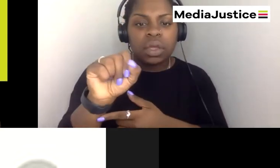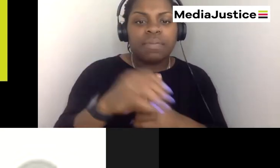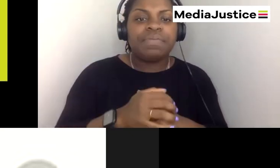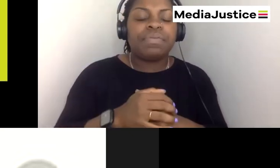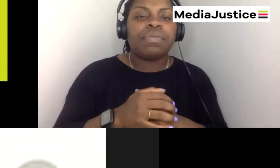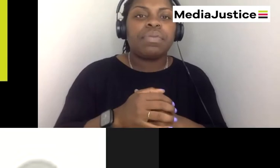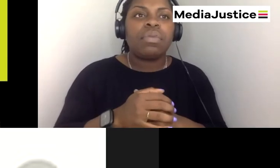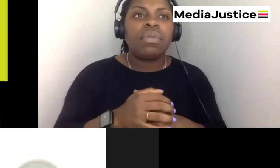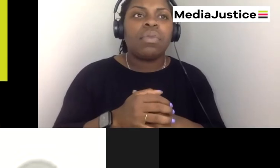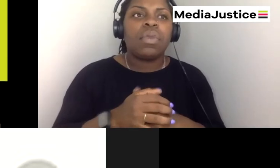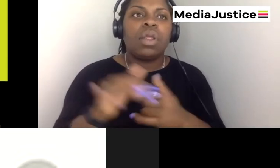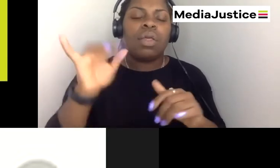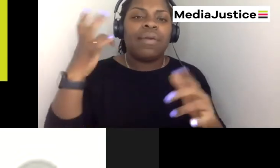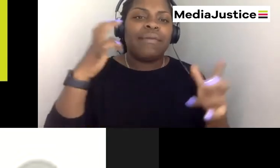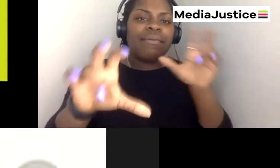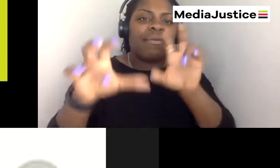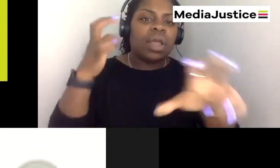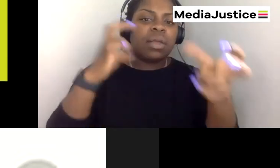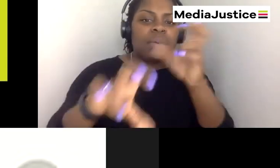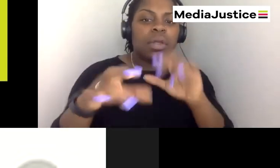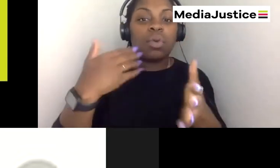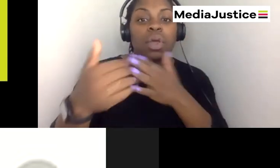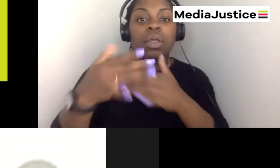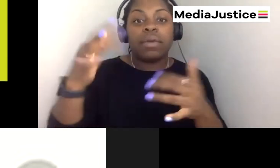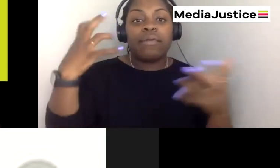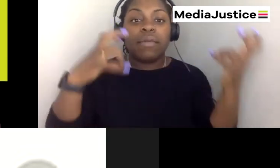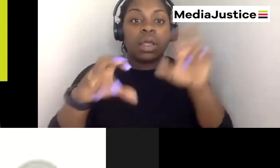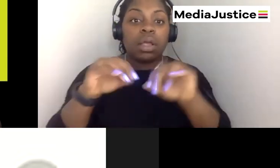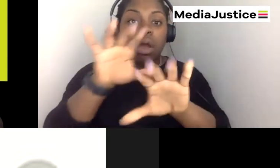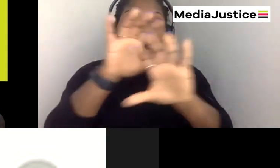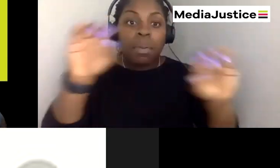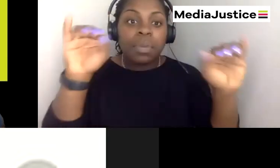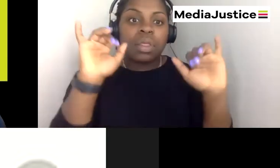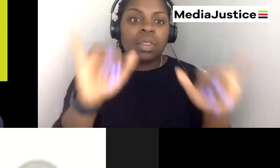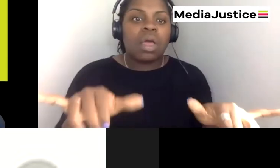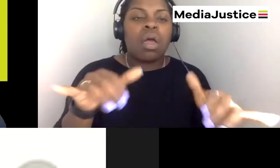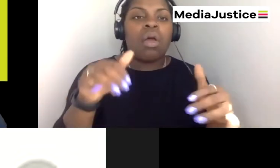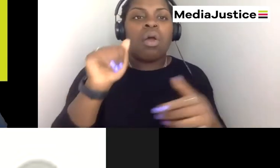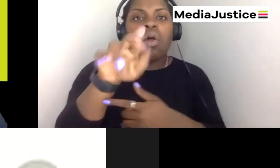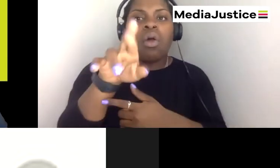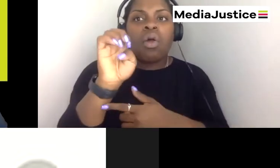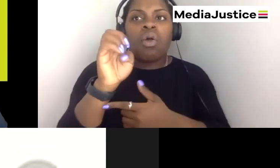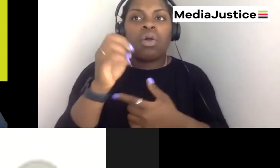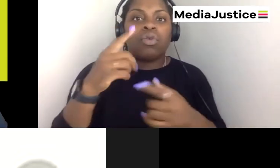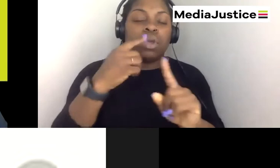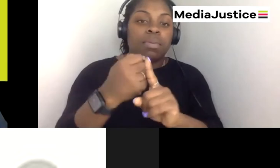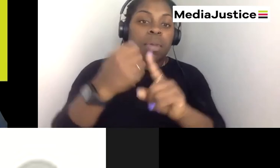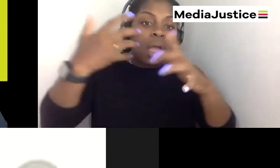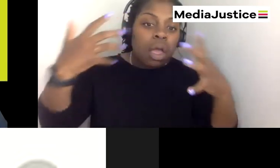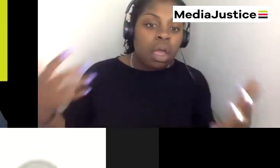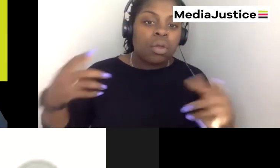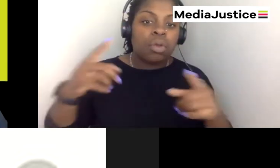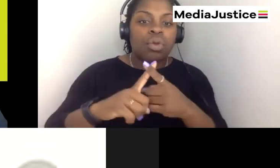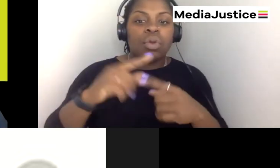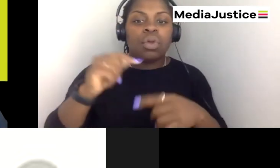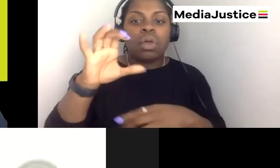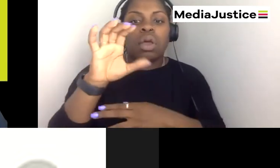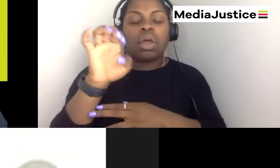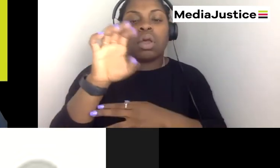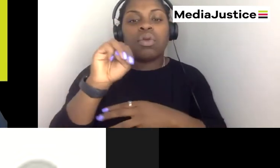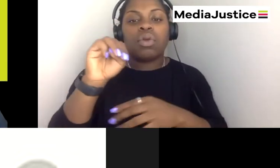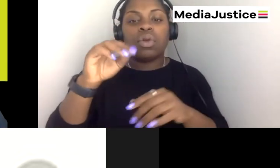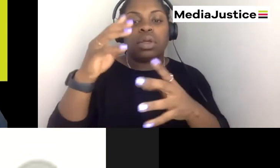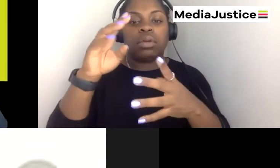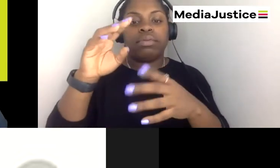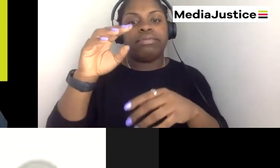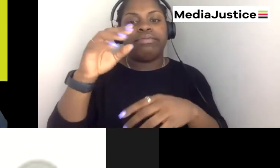and like your investments and whether you're investing in companies that are expanding the carceral system. And so being able